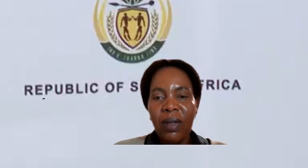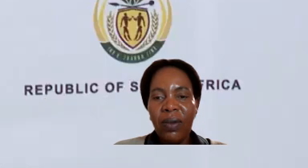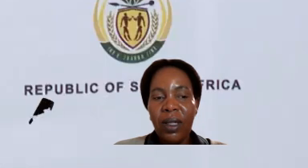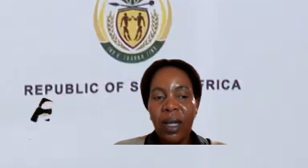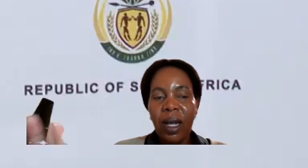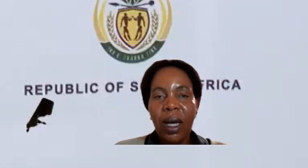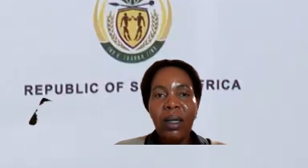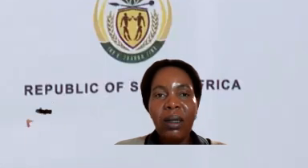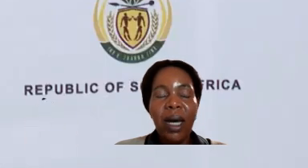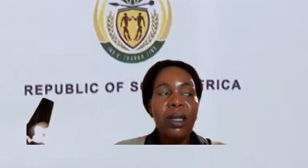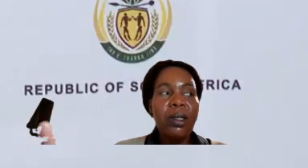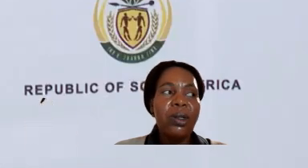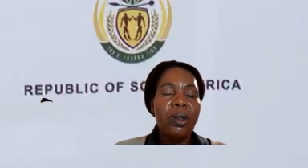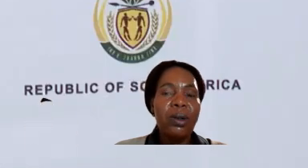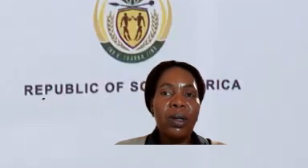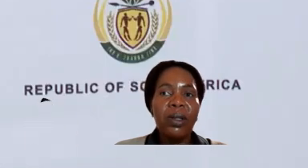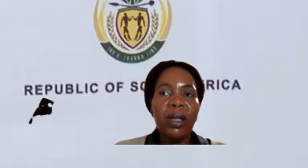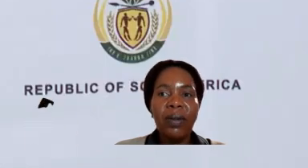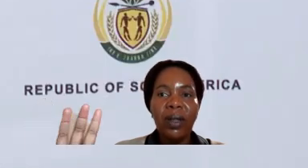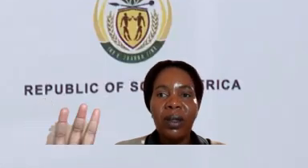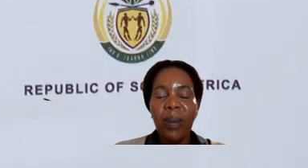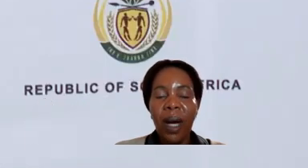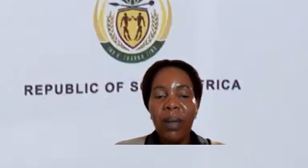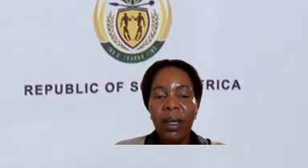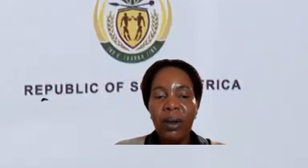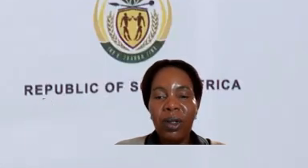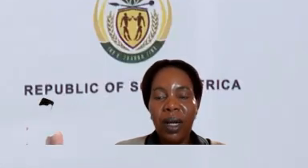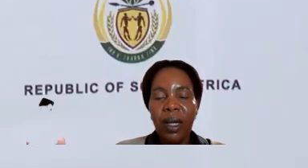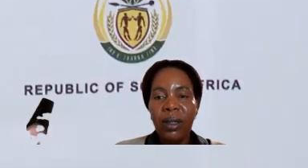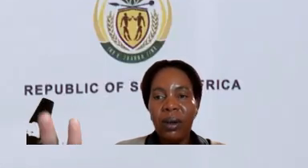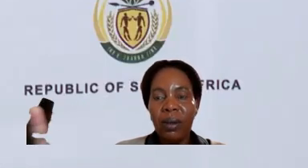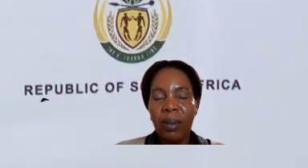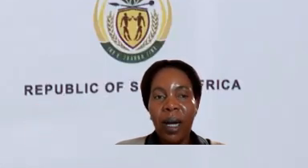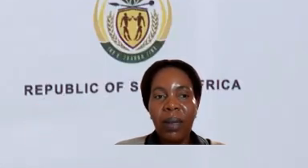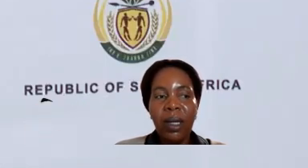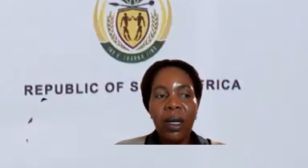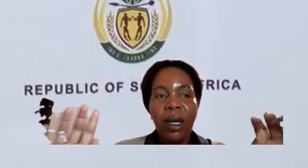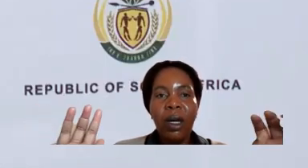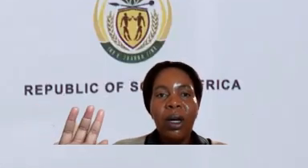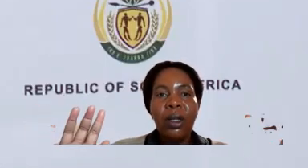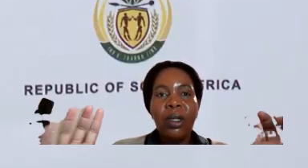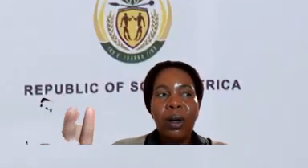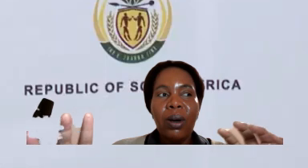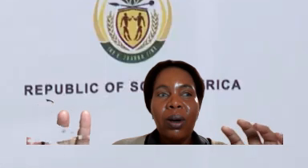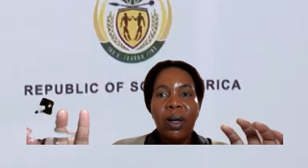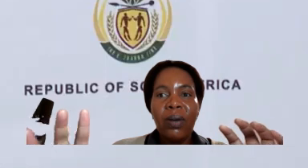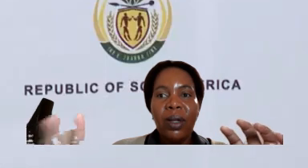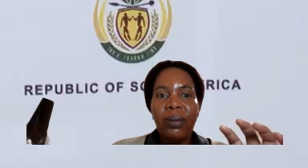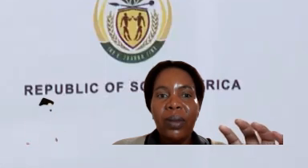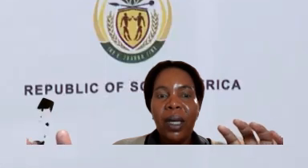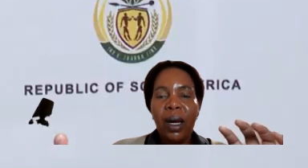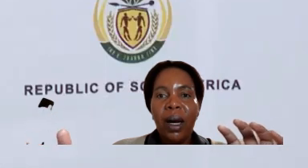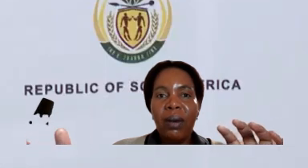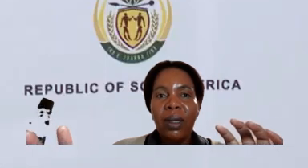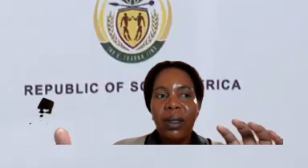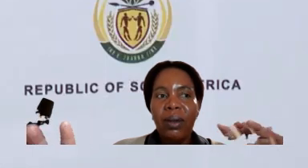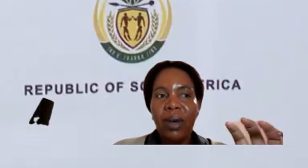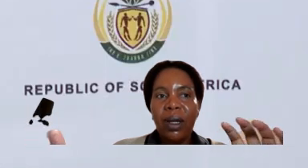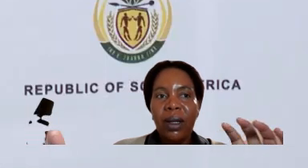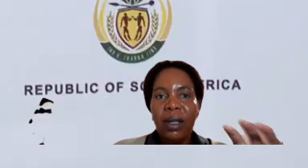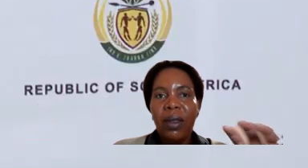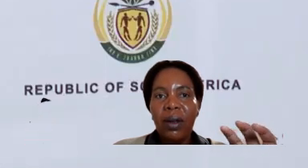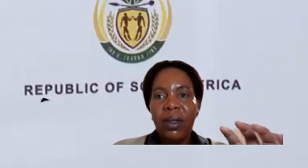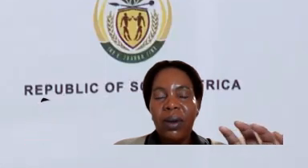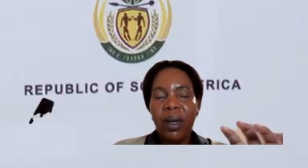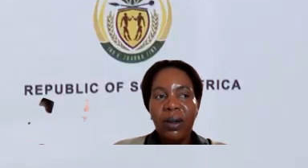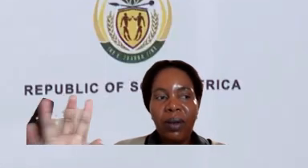are quite different. And that is to do because South Africa is a republic. Australia is not a republic. So even how things are